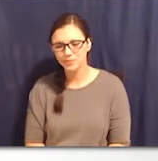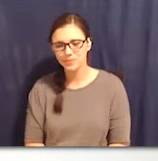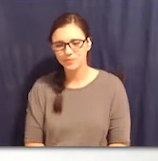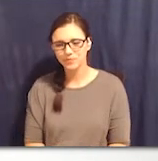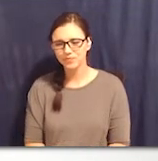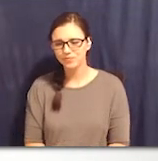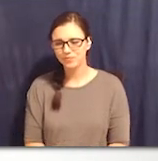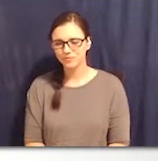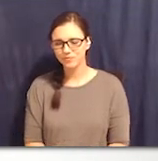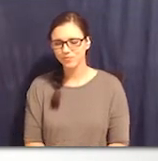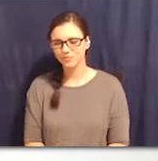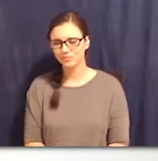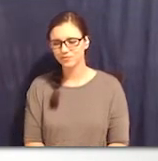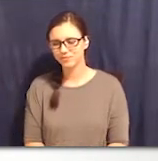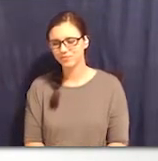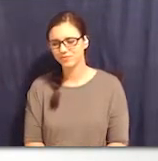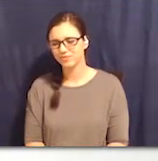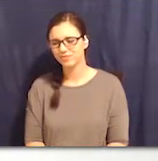hide.